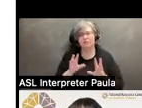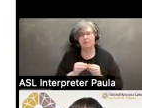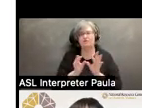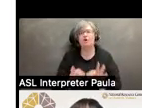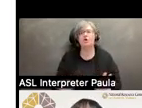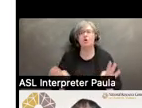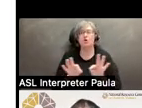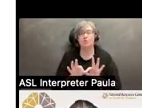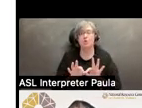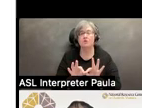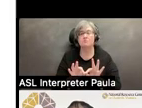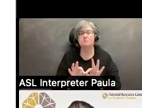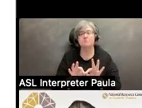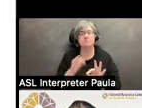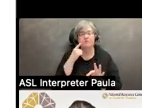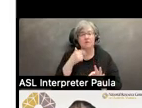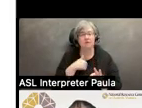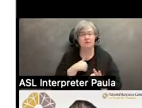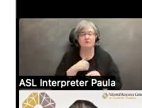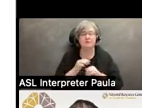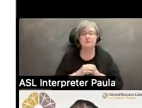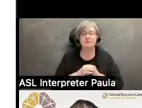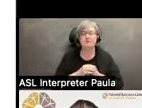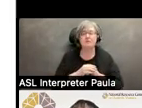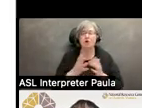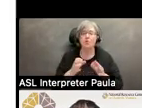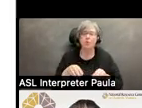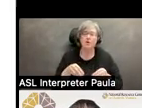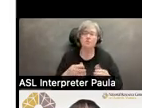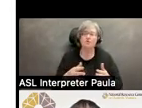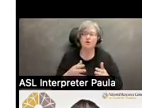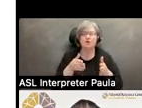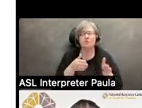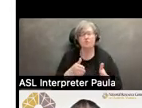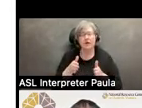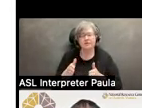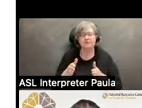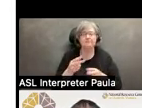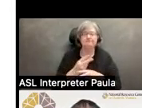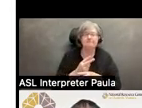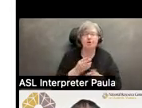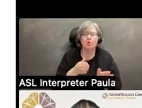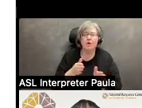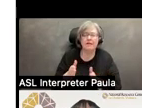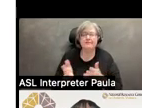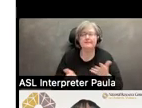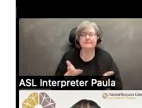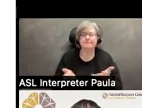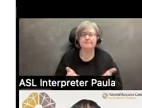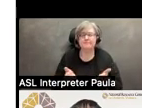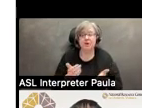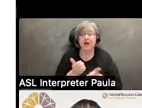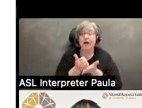important to me, is to provide and figure out ways how to